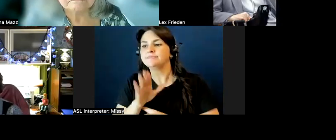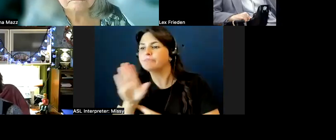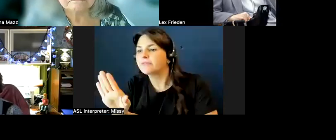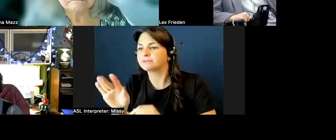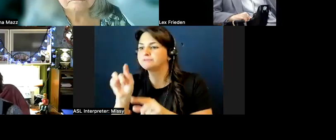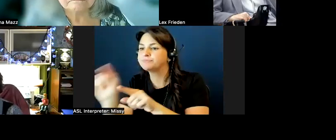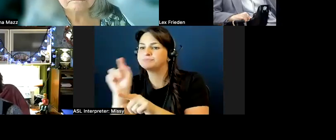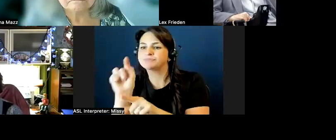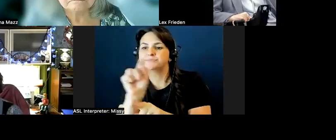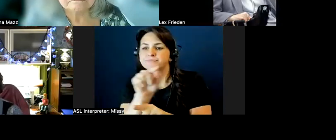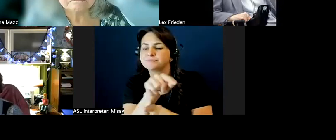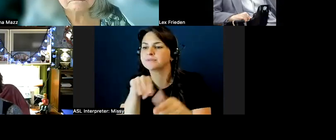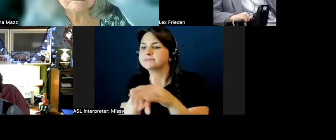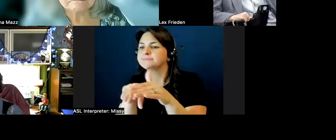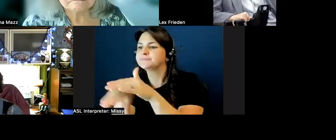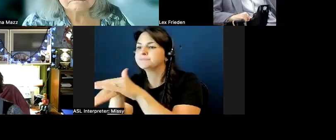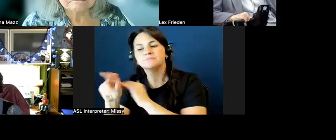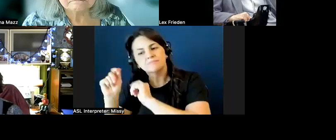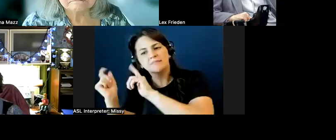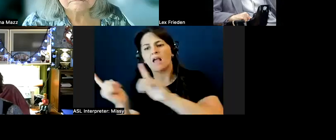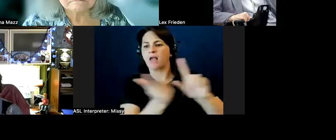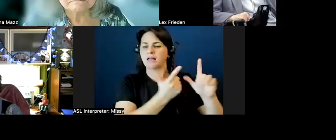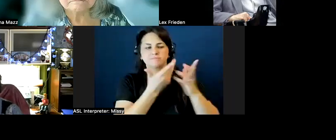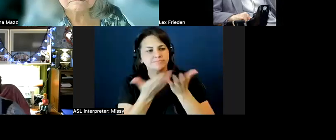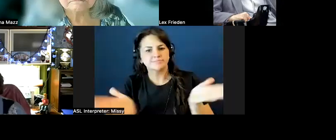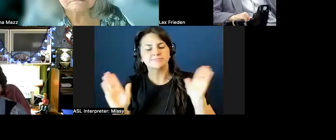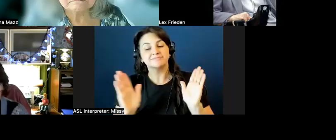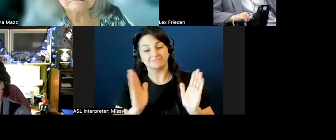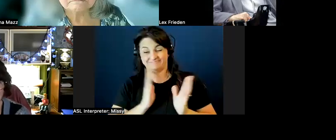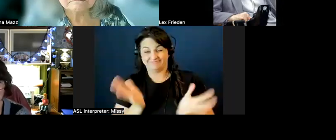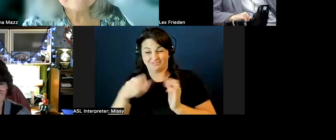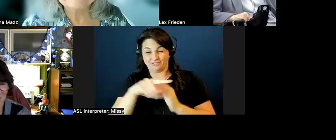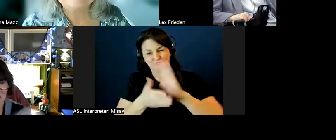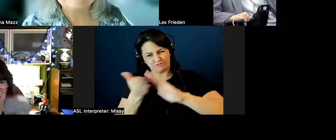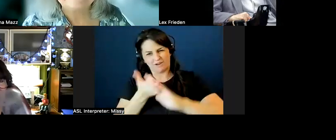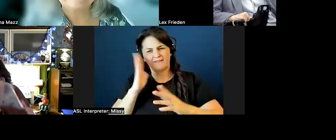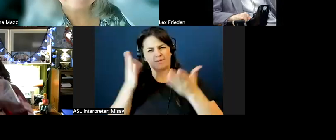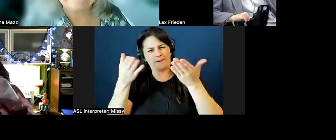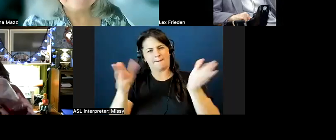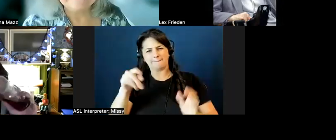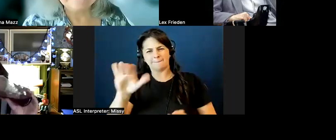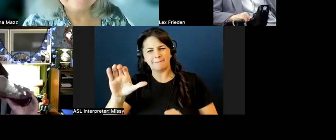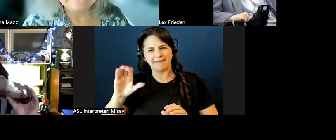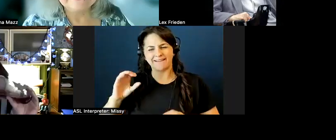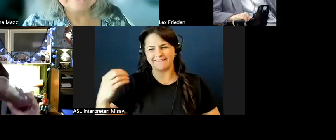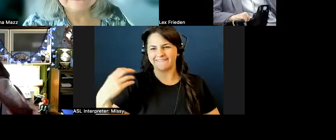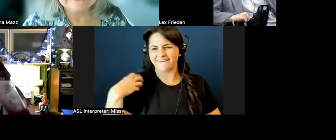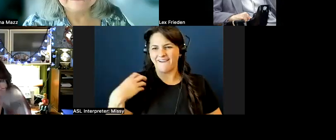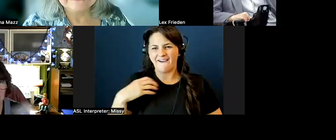for. So I encourage all of you to run for public office, to